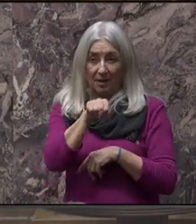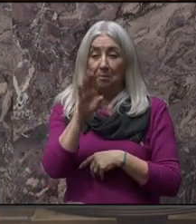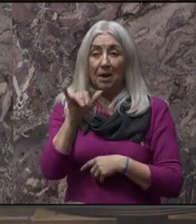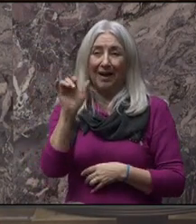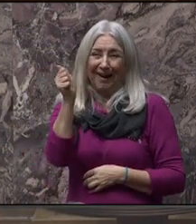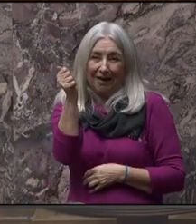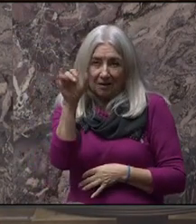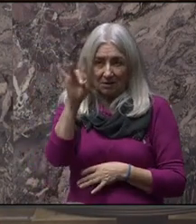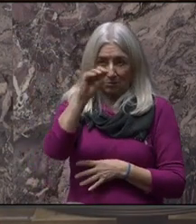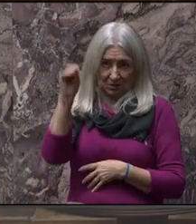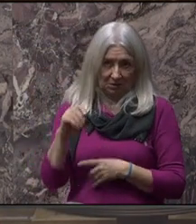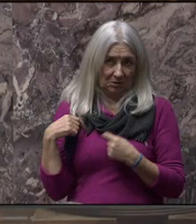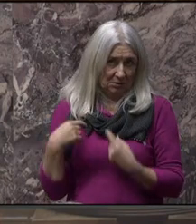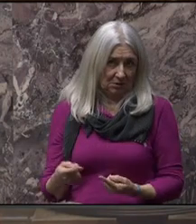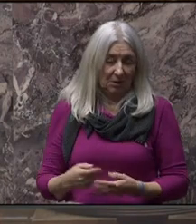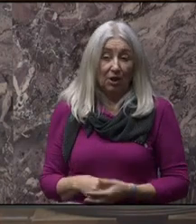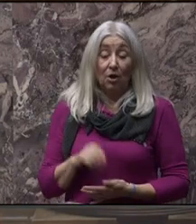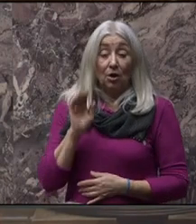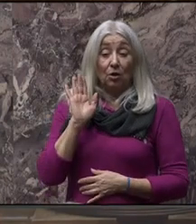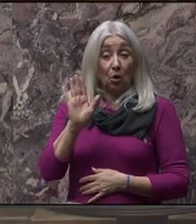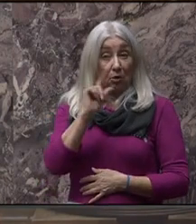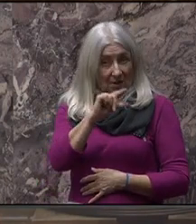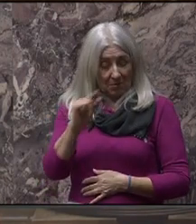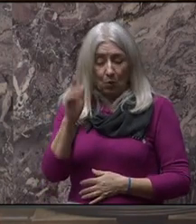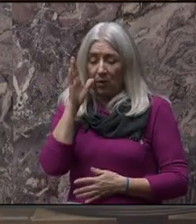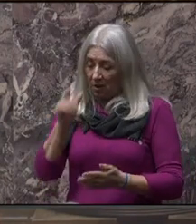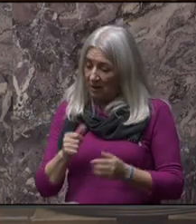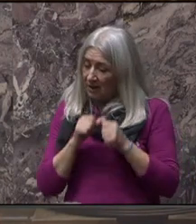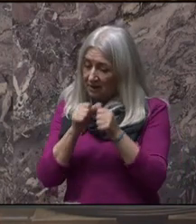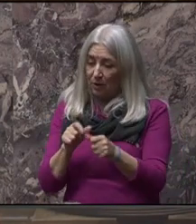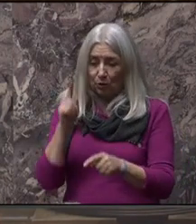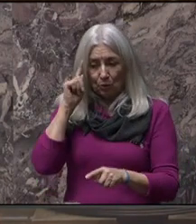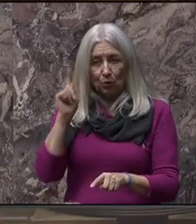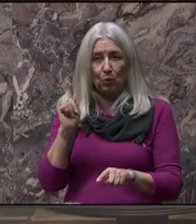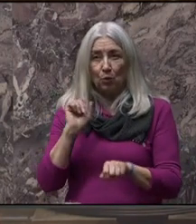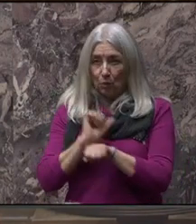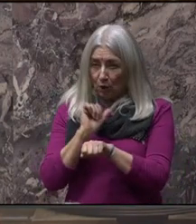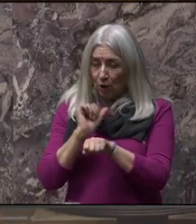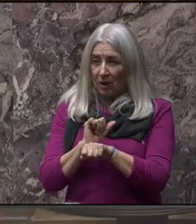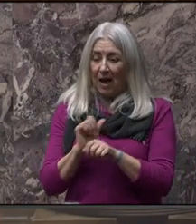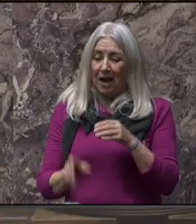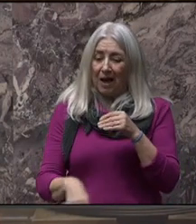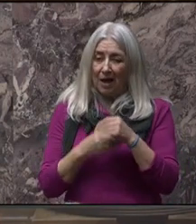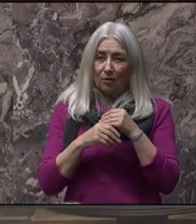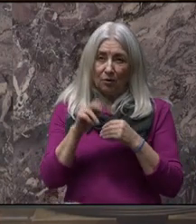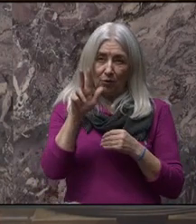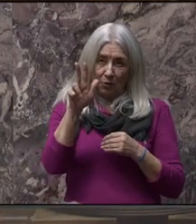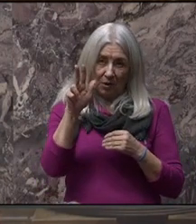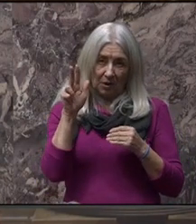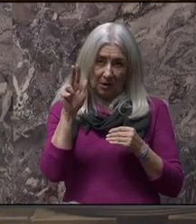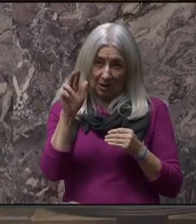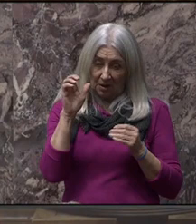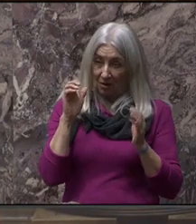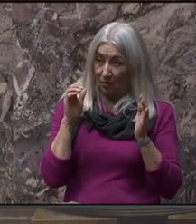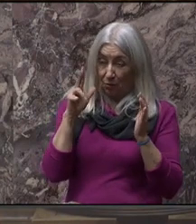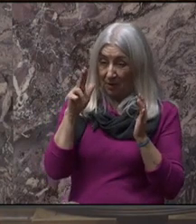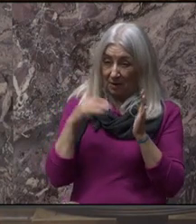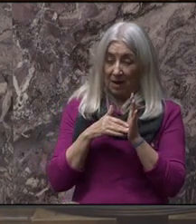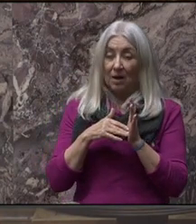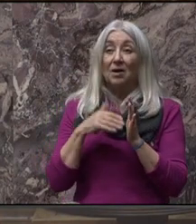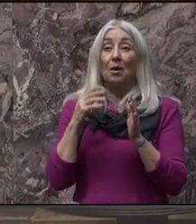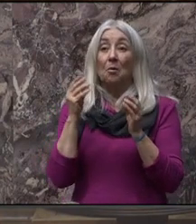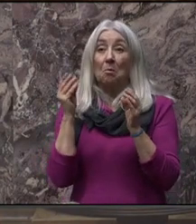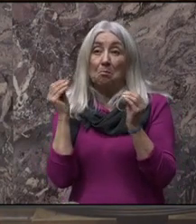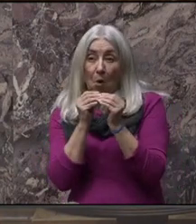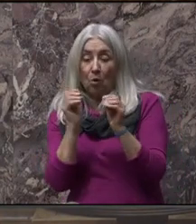18%. Your government will continue to work to add 3,500 jobs in Northern First